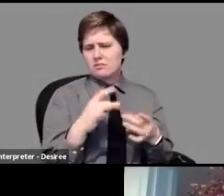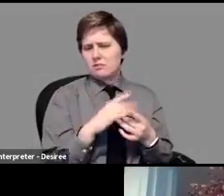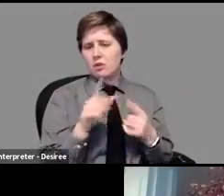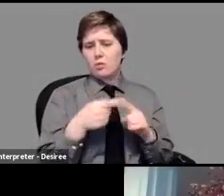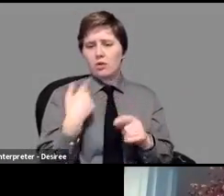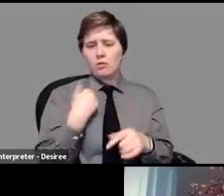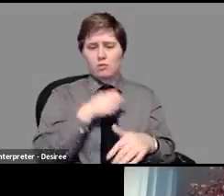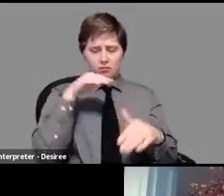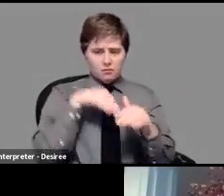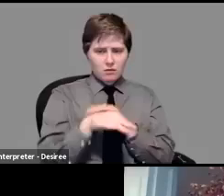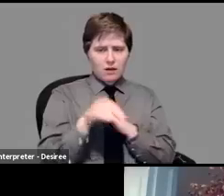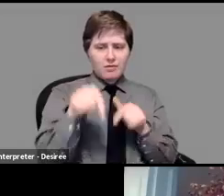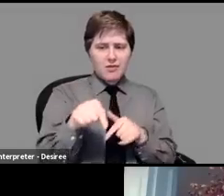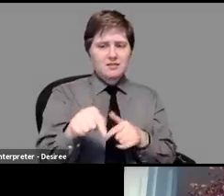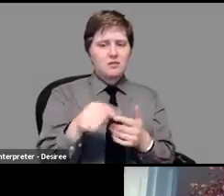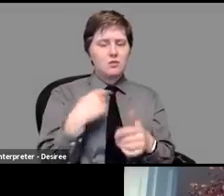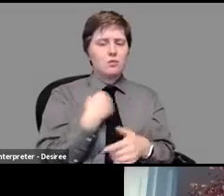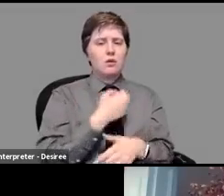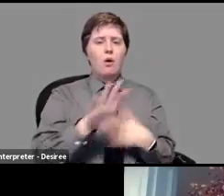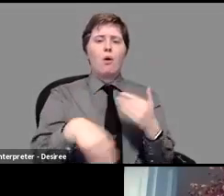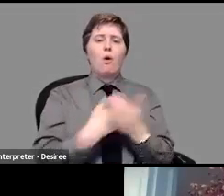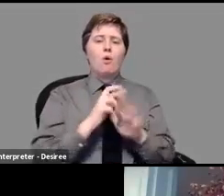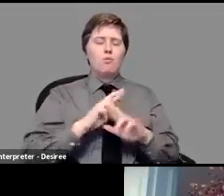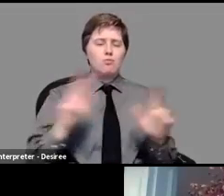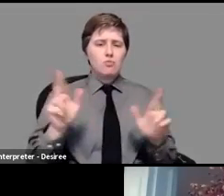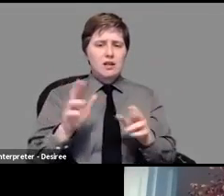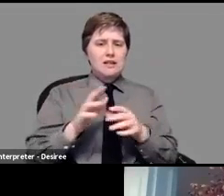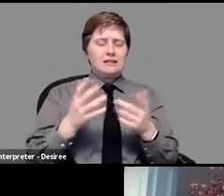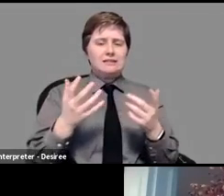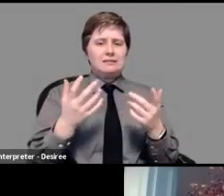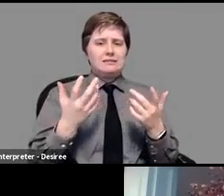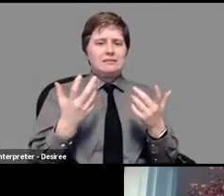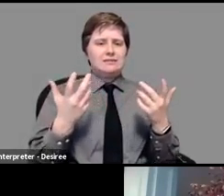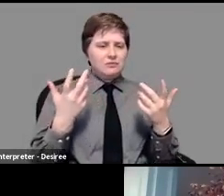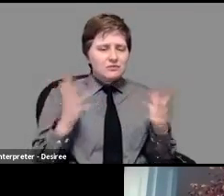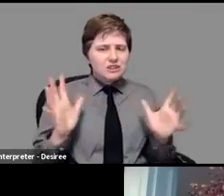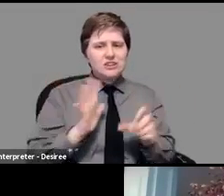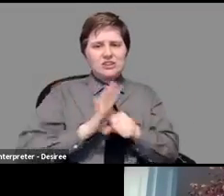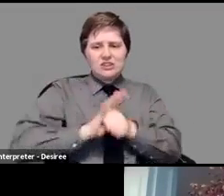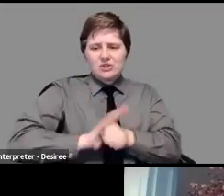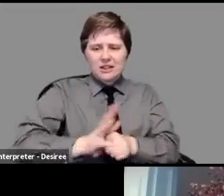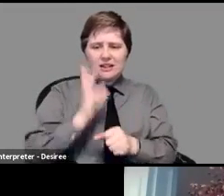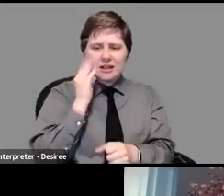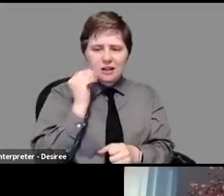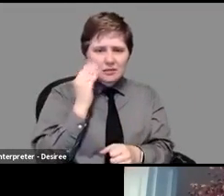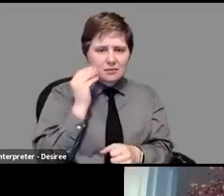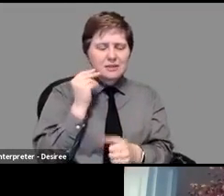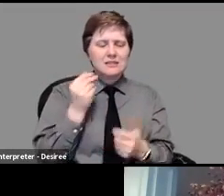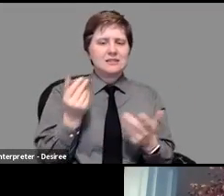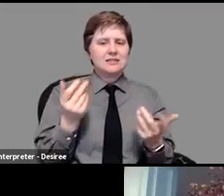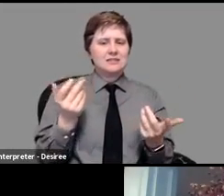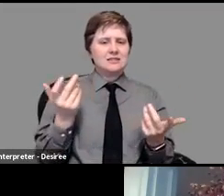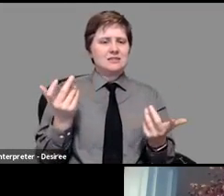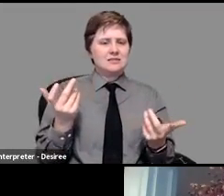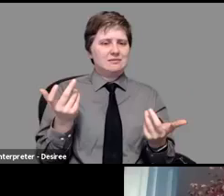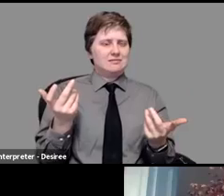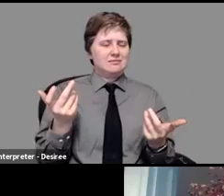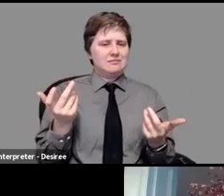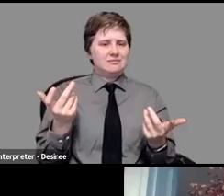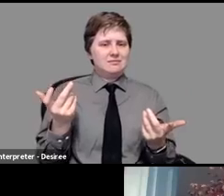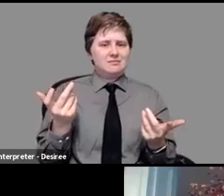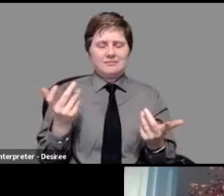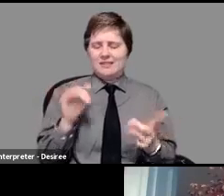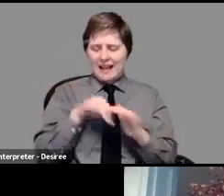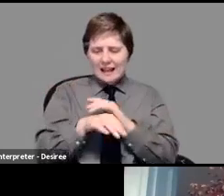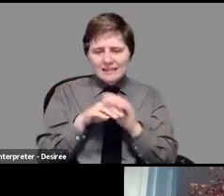this pandemic, we were already, stressed, from a global conversation of minority businesses, that access to capital